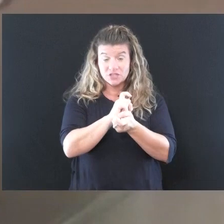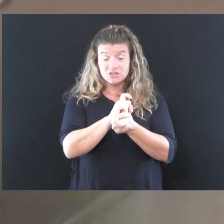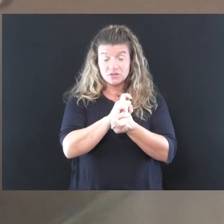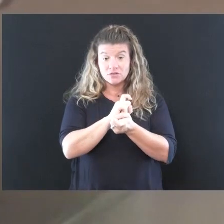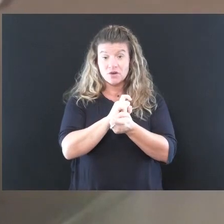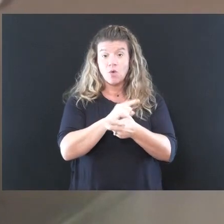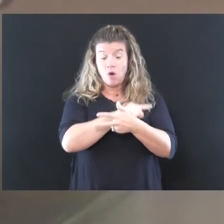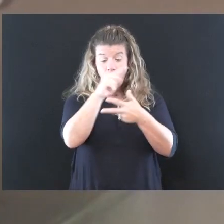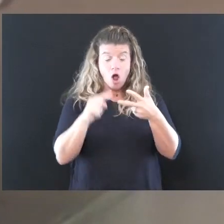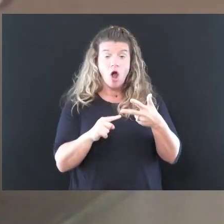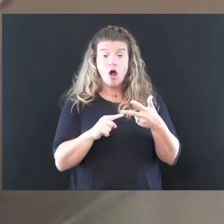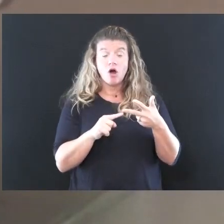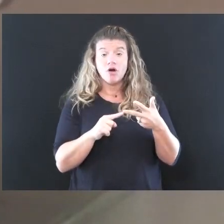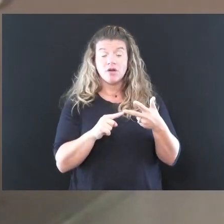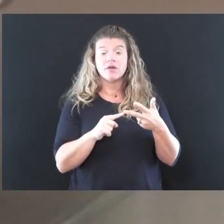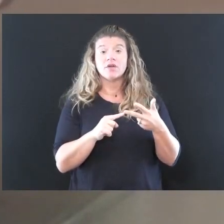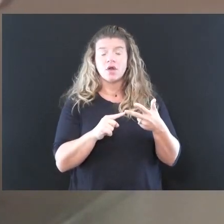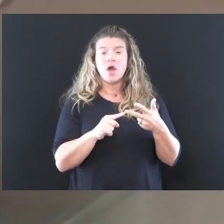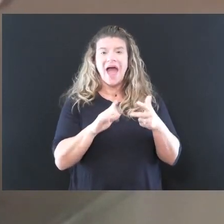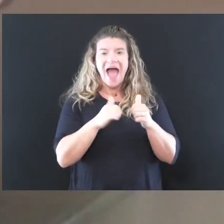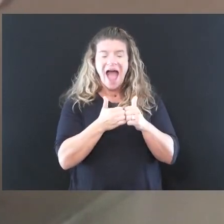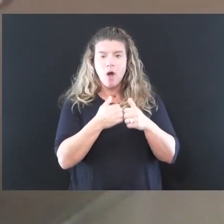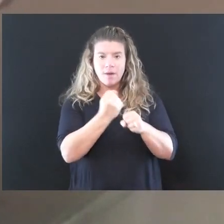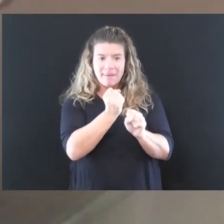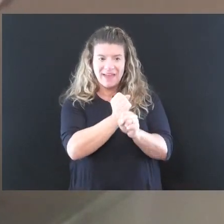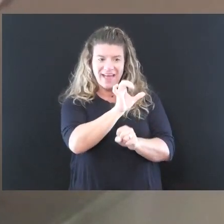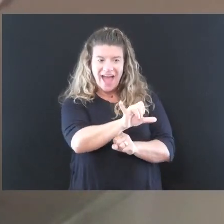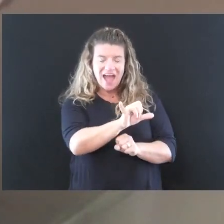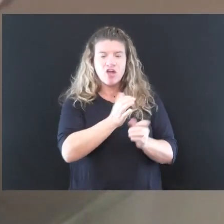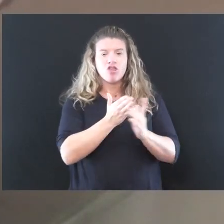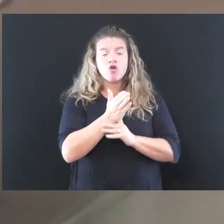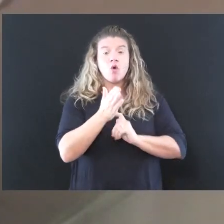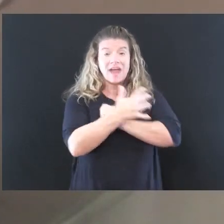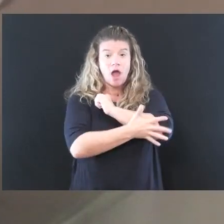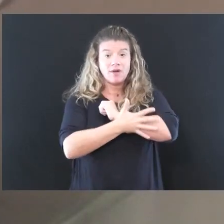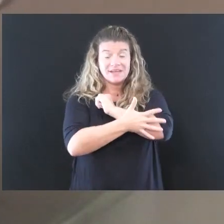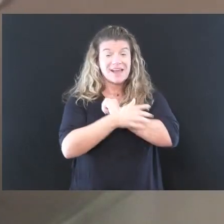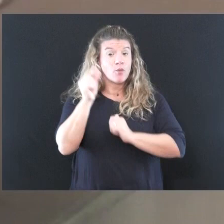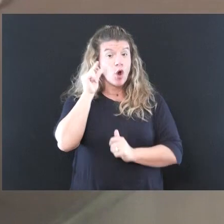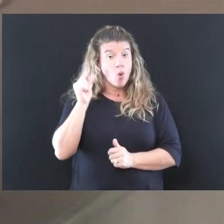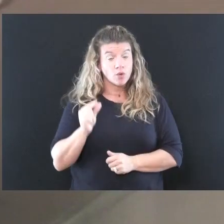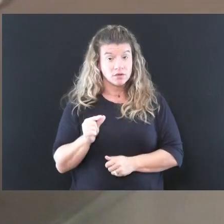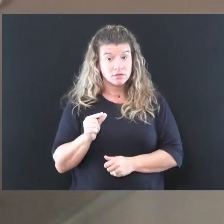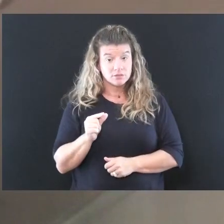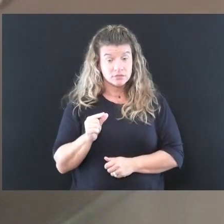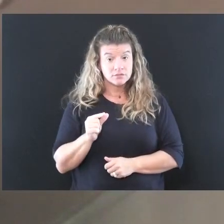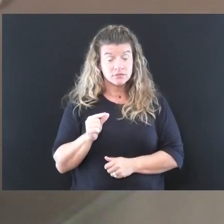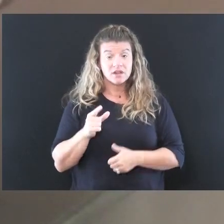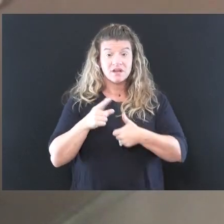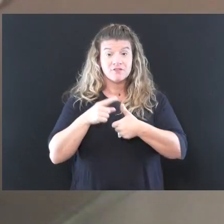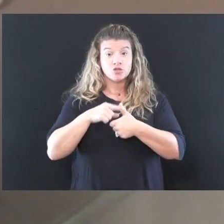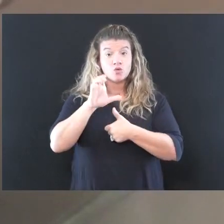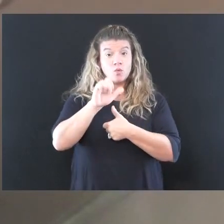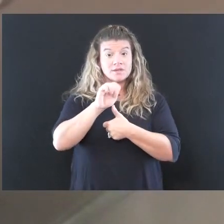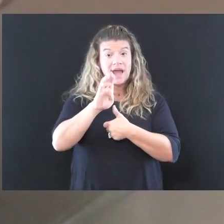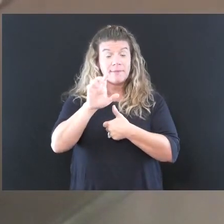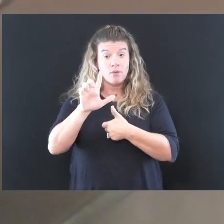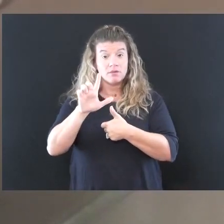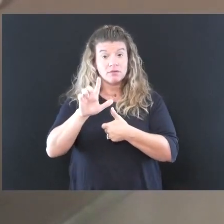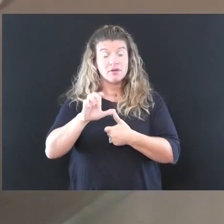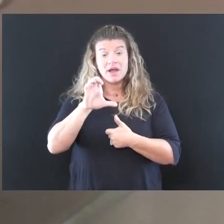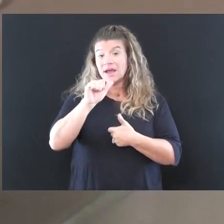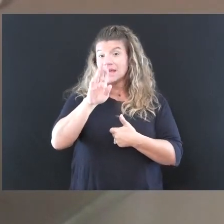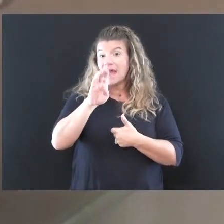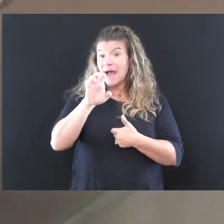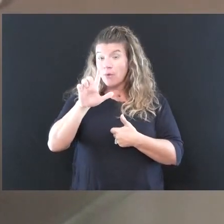all made out of counties that started off gold. The first one was Cabell County. Cabell